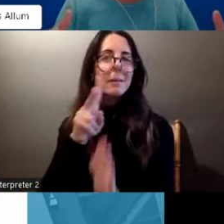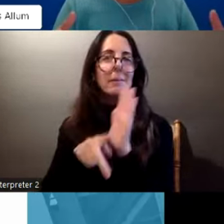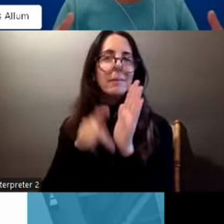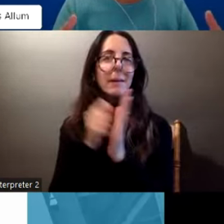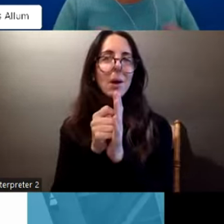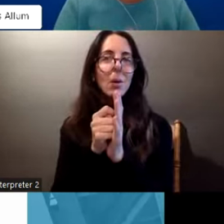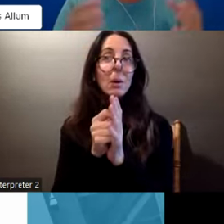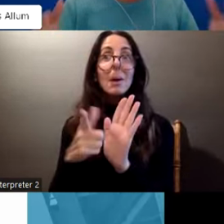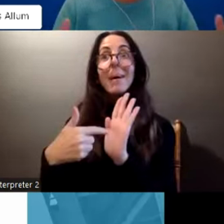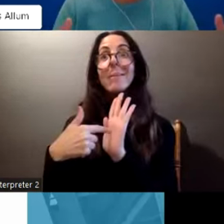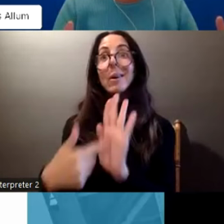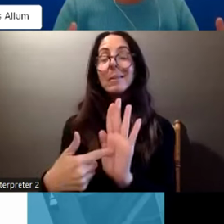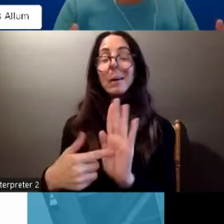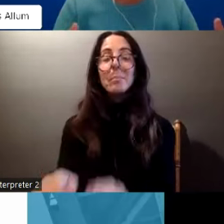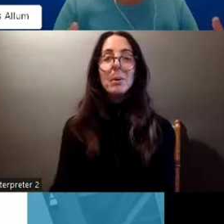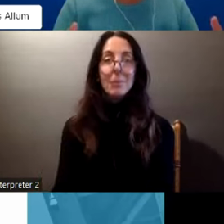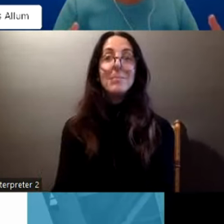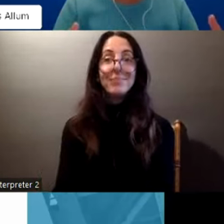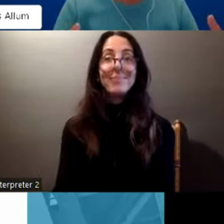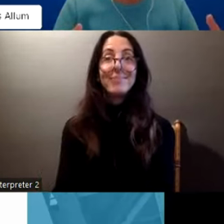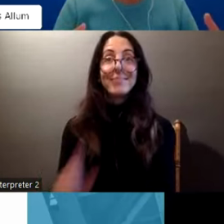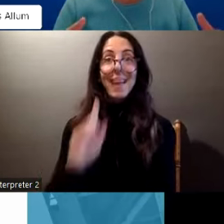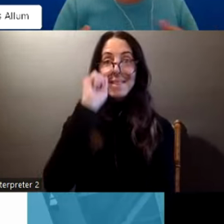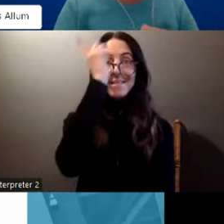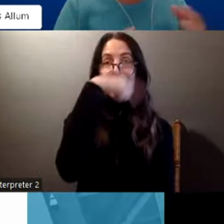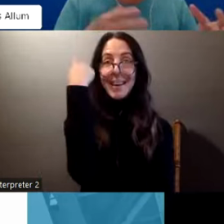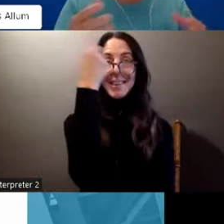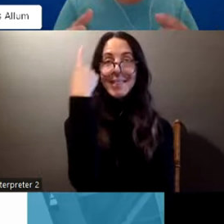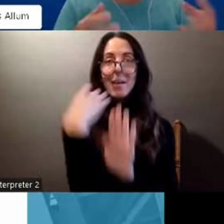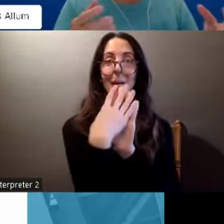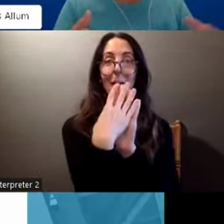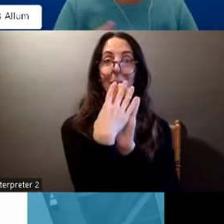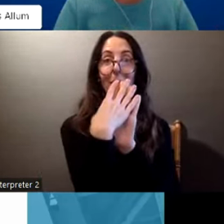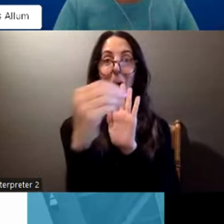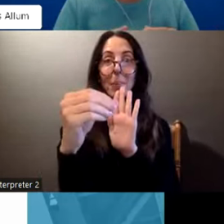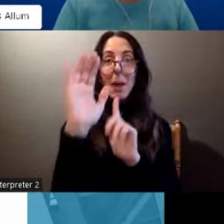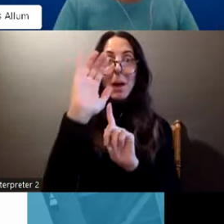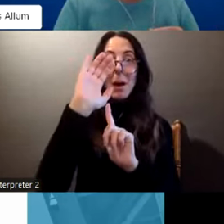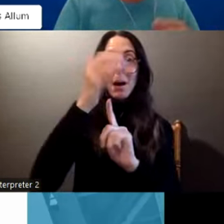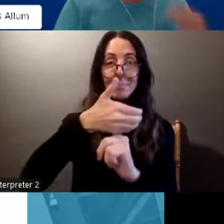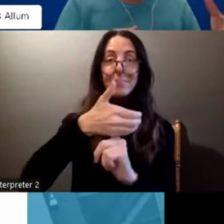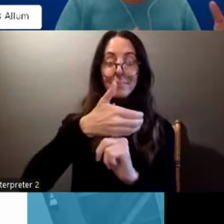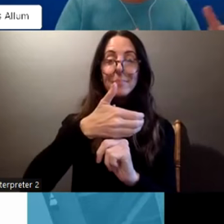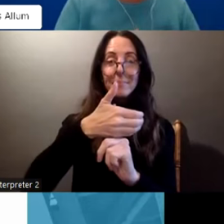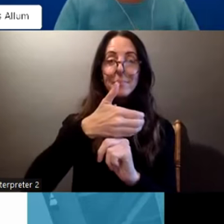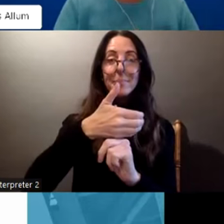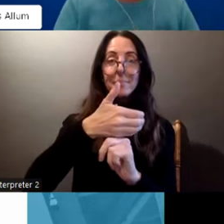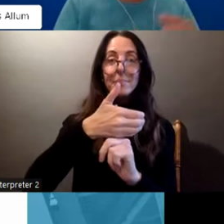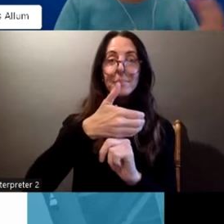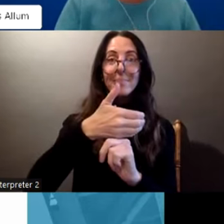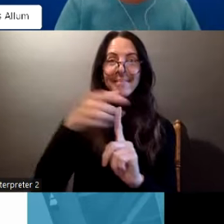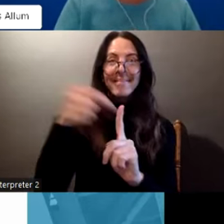somebody's image is being copied, and then this person's image is, used to